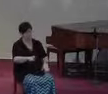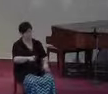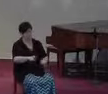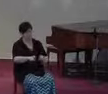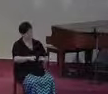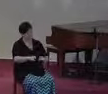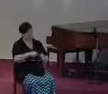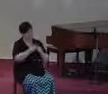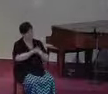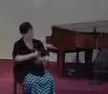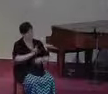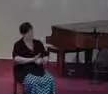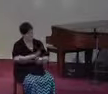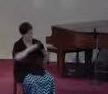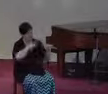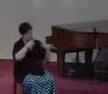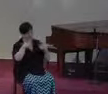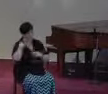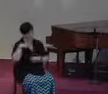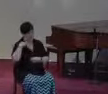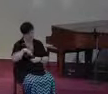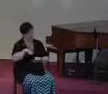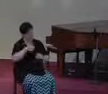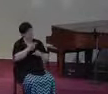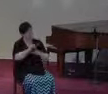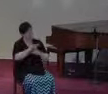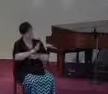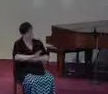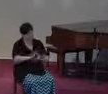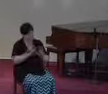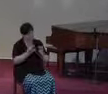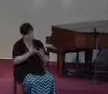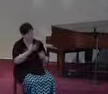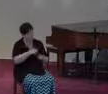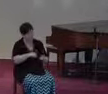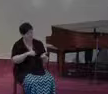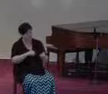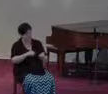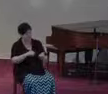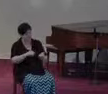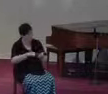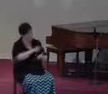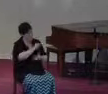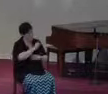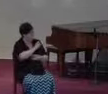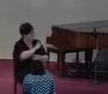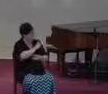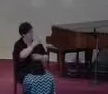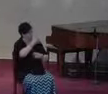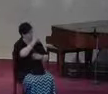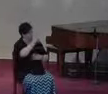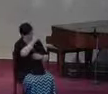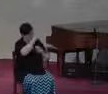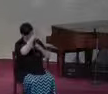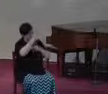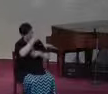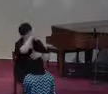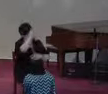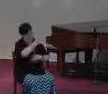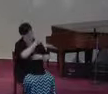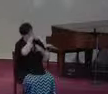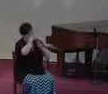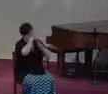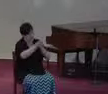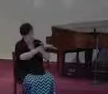practice by caring for their own family and so repay their parents and grandparents, for this is pleasing to God.